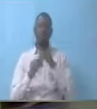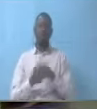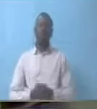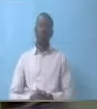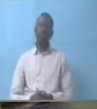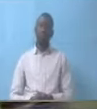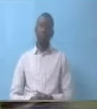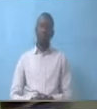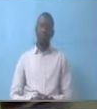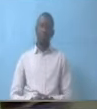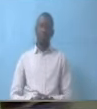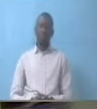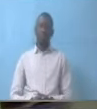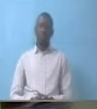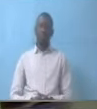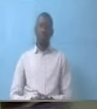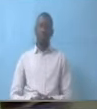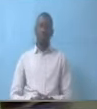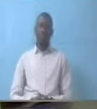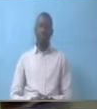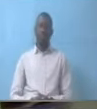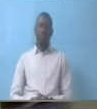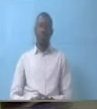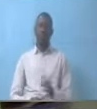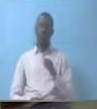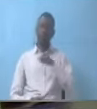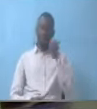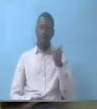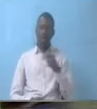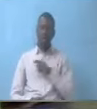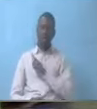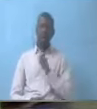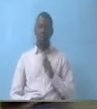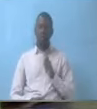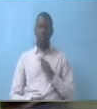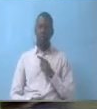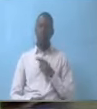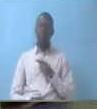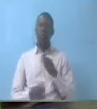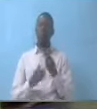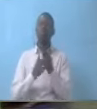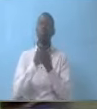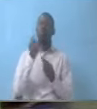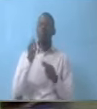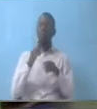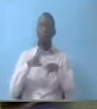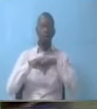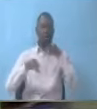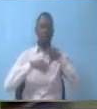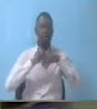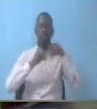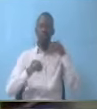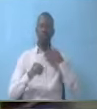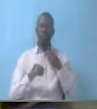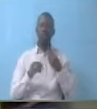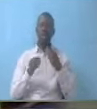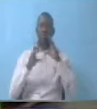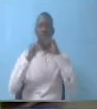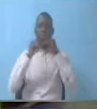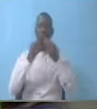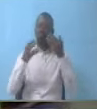da nga xaar ben lapato dacce bi be pare. And that we should both avoid overlapping